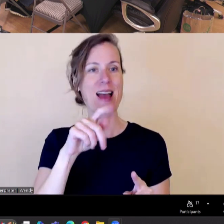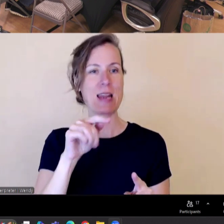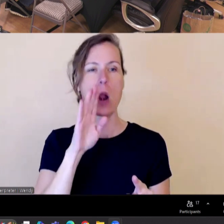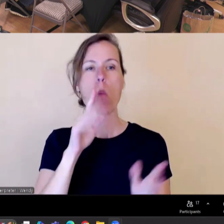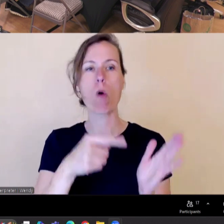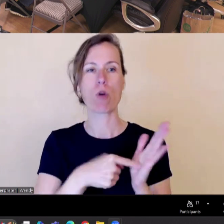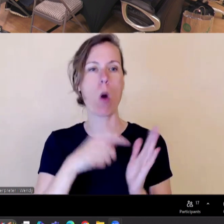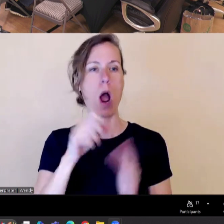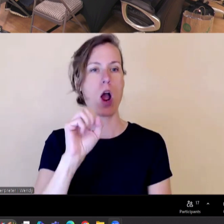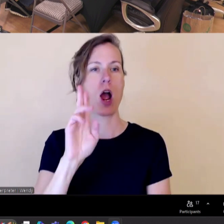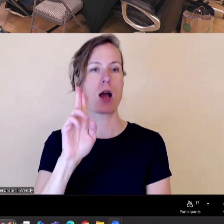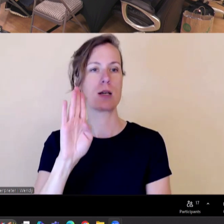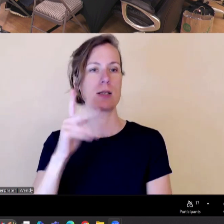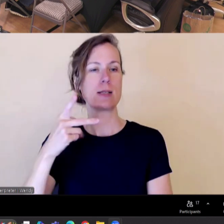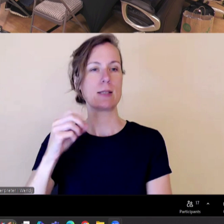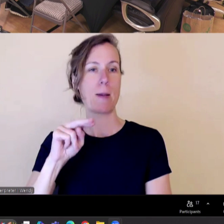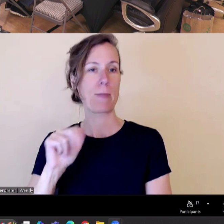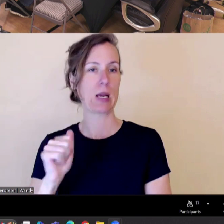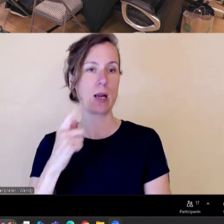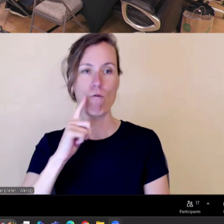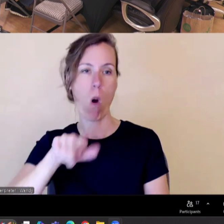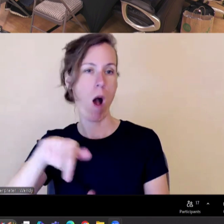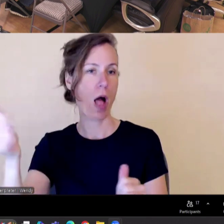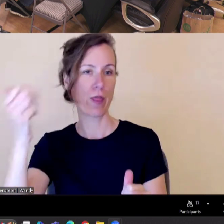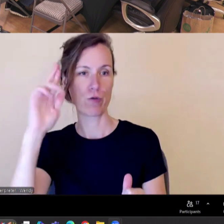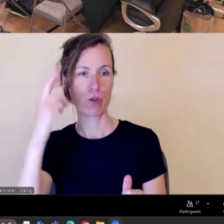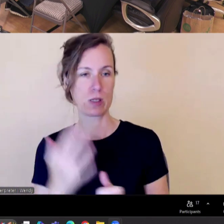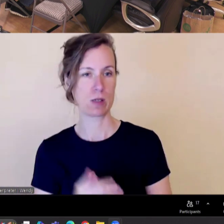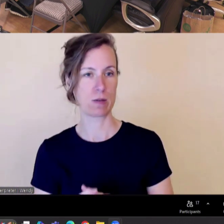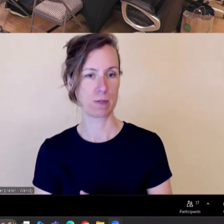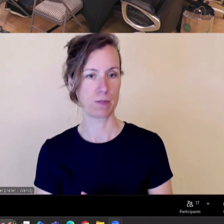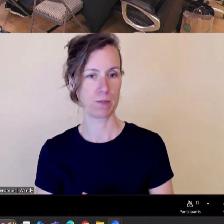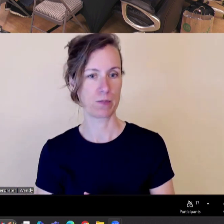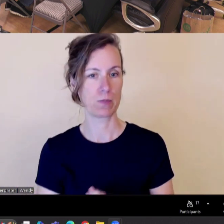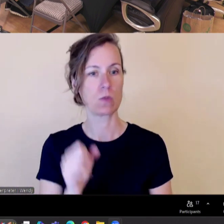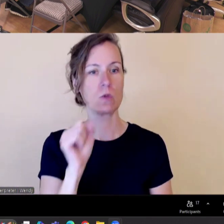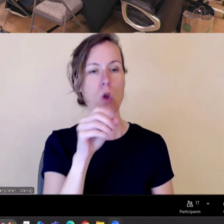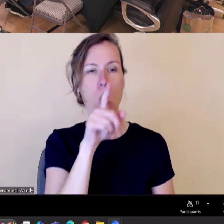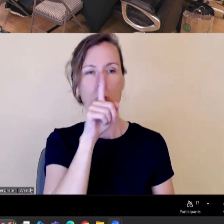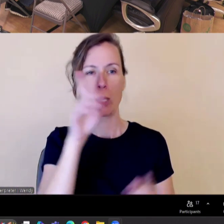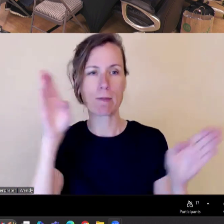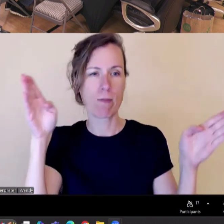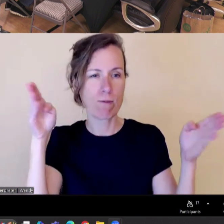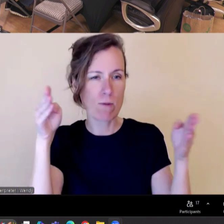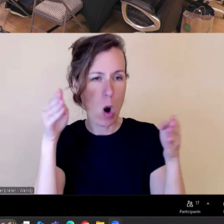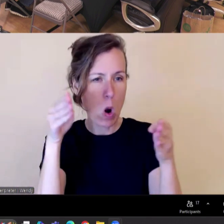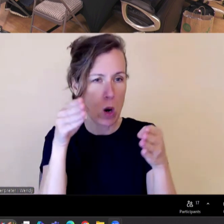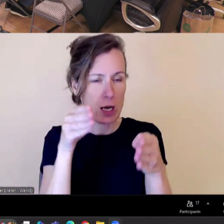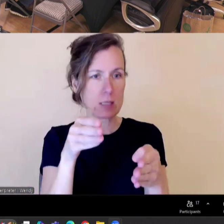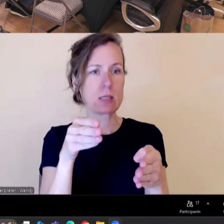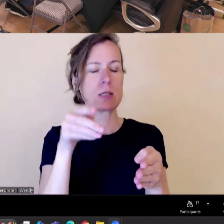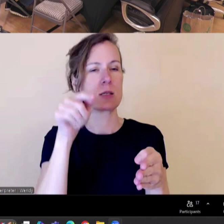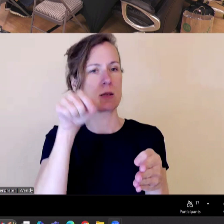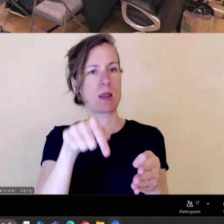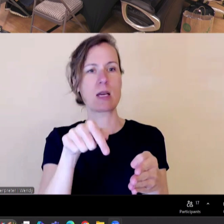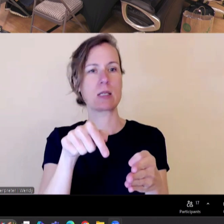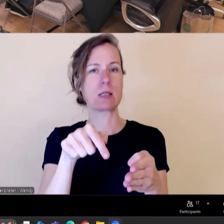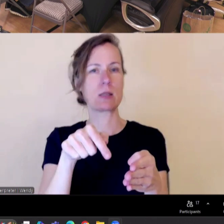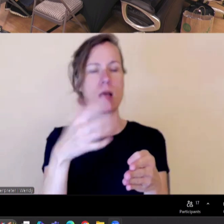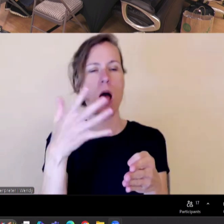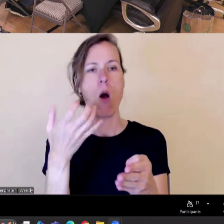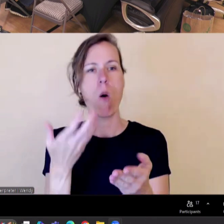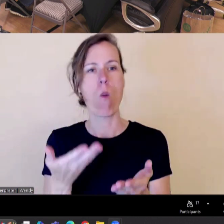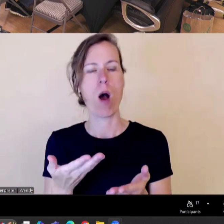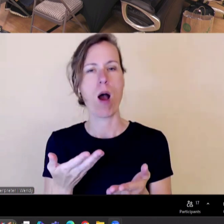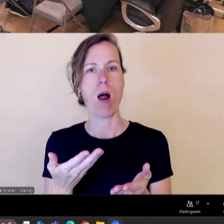get the data. So it is a very narrow focused area on this. And I just want to say